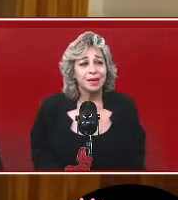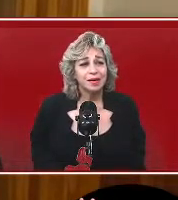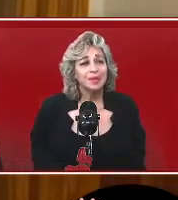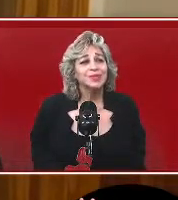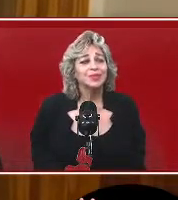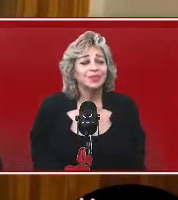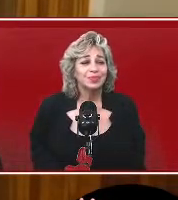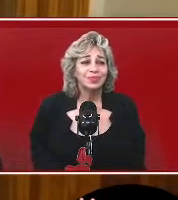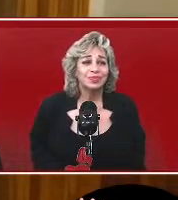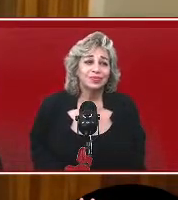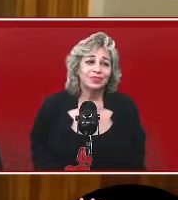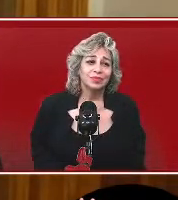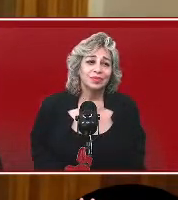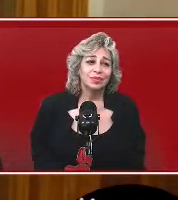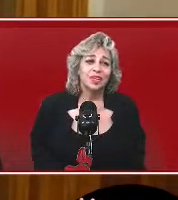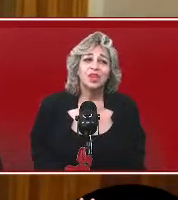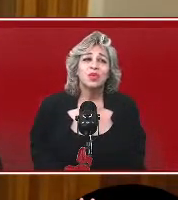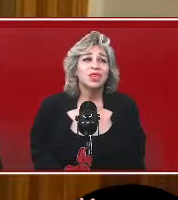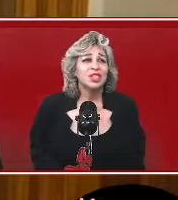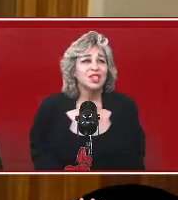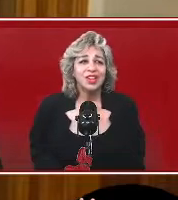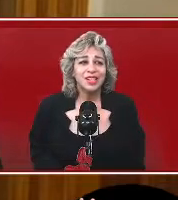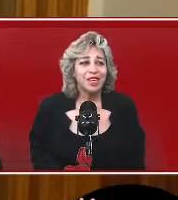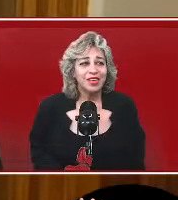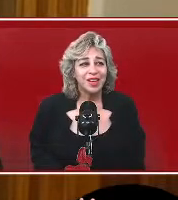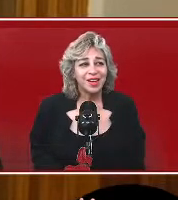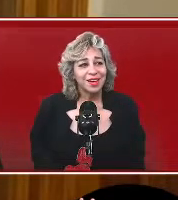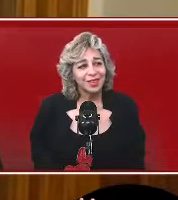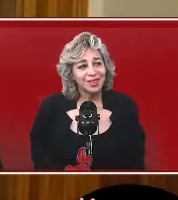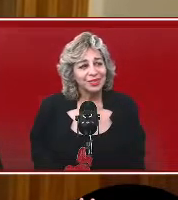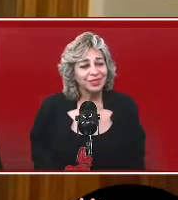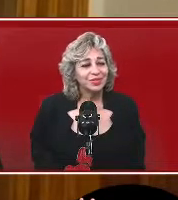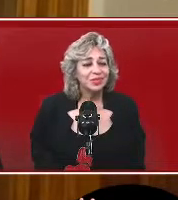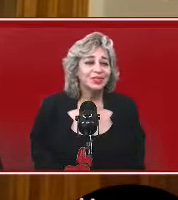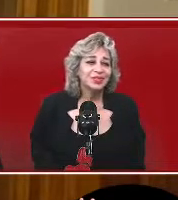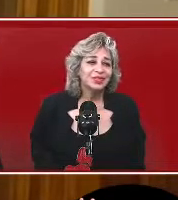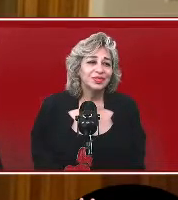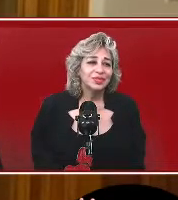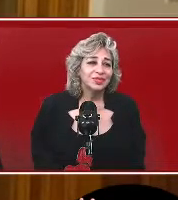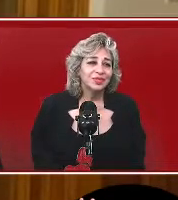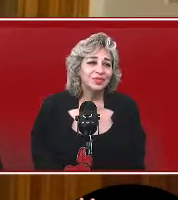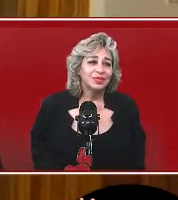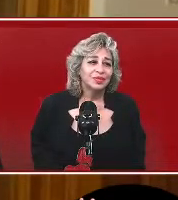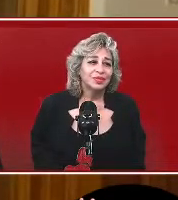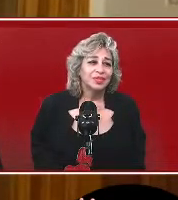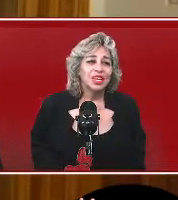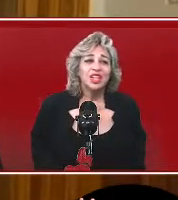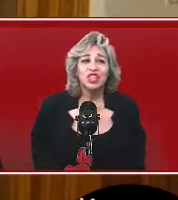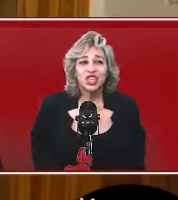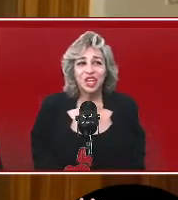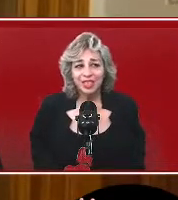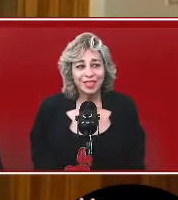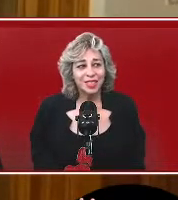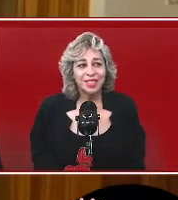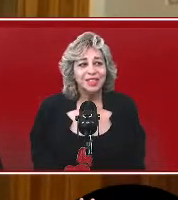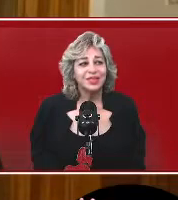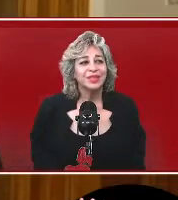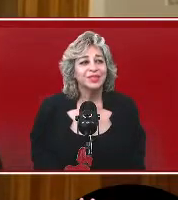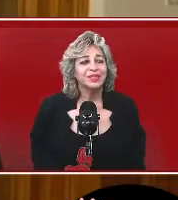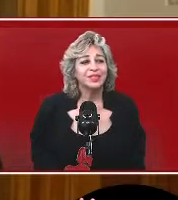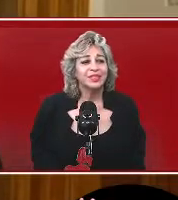humane, solidaria, with solidarity, justa,